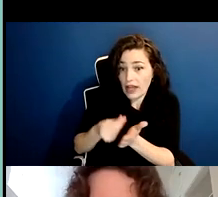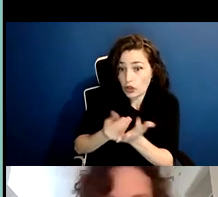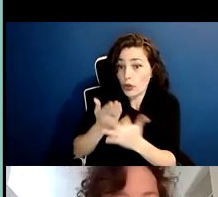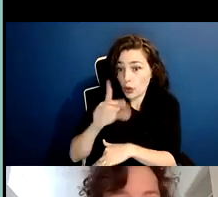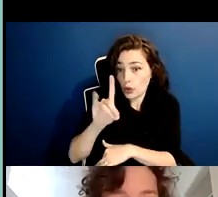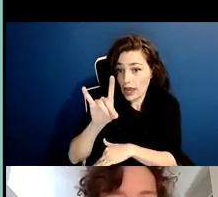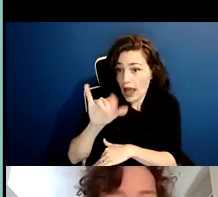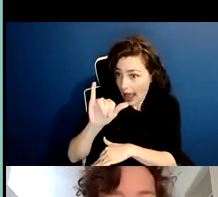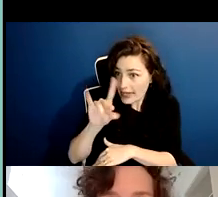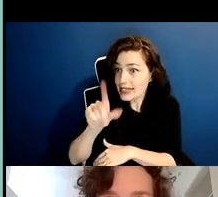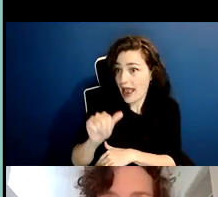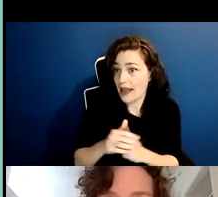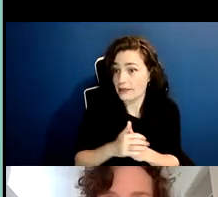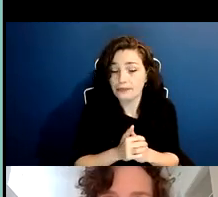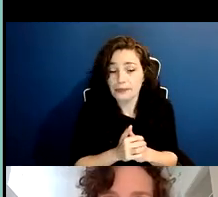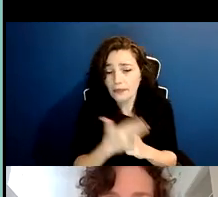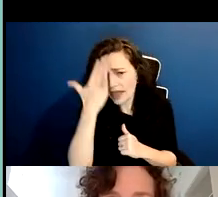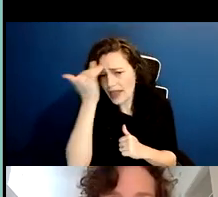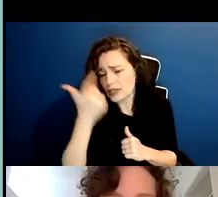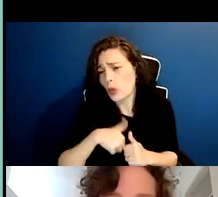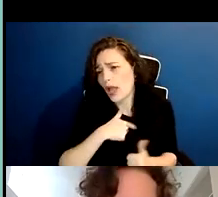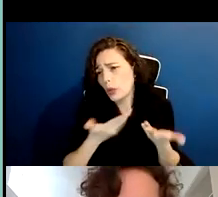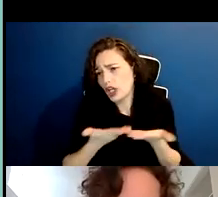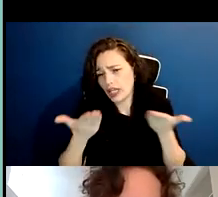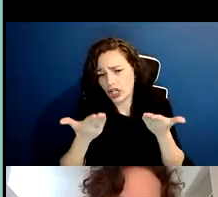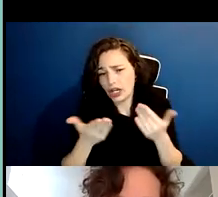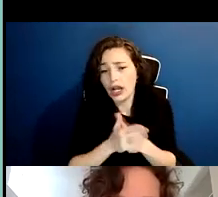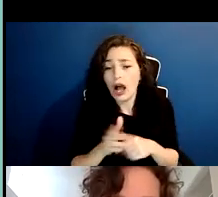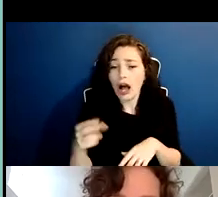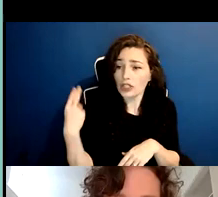we're here. Also historically, the IDA